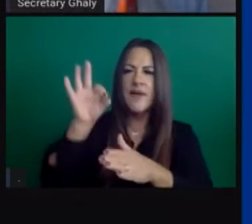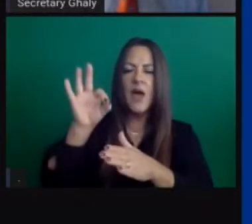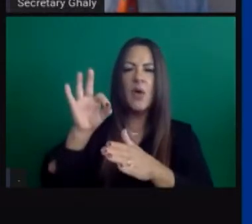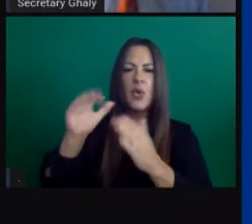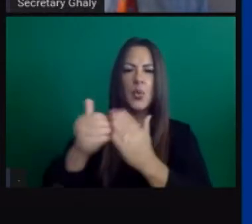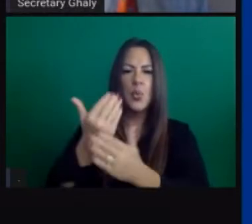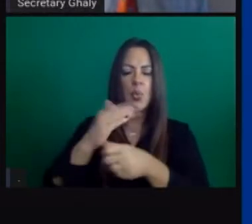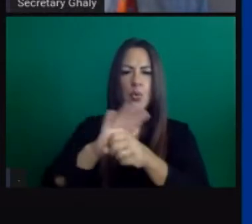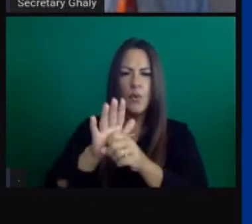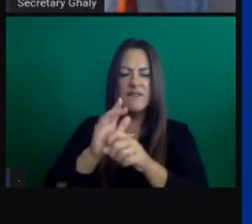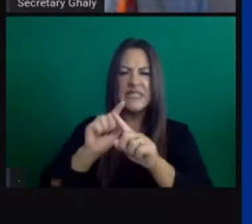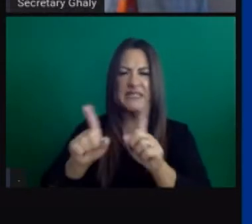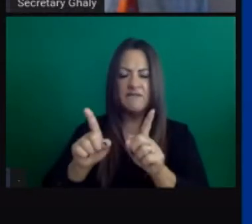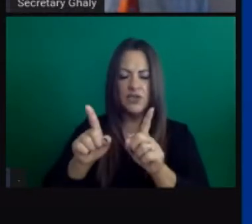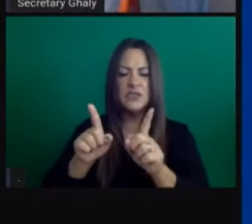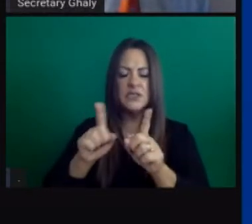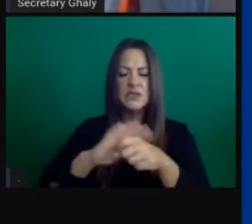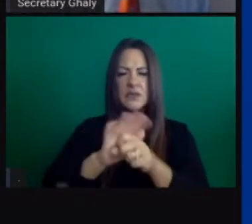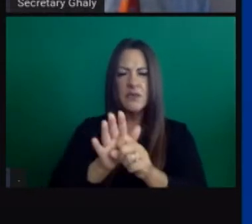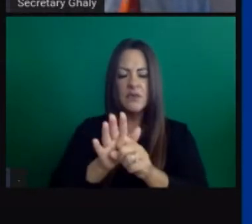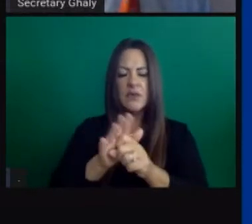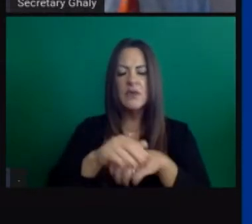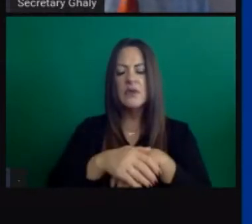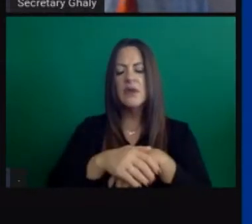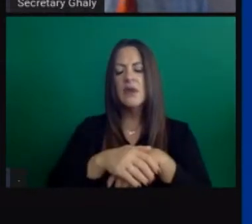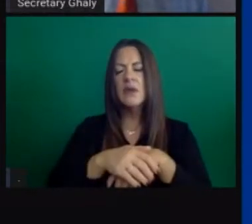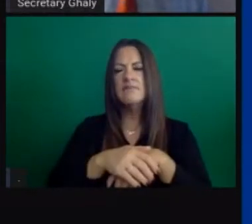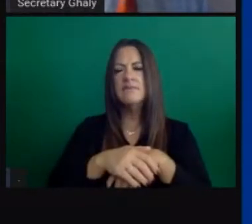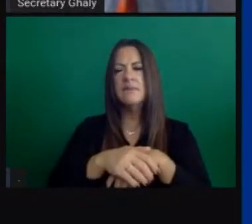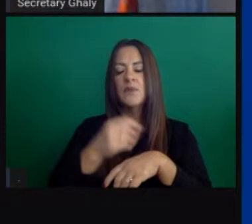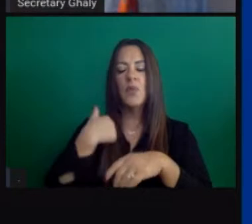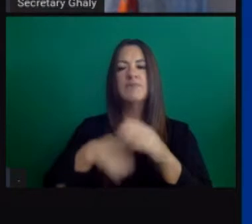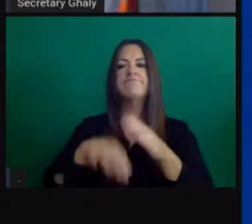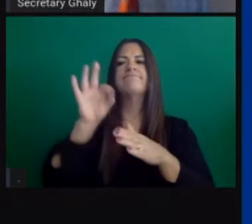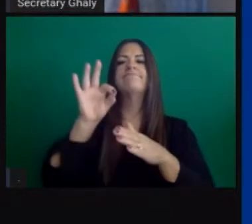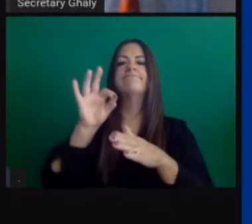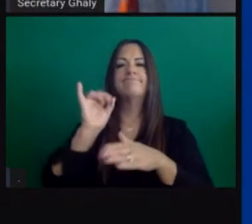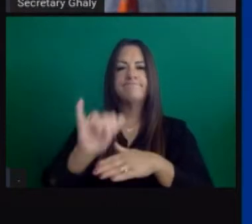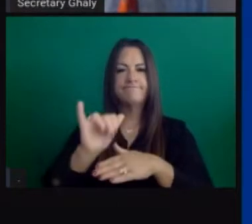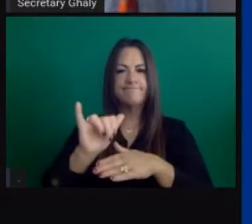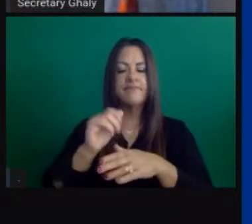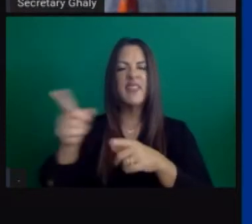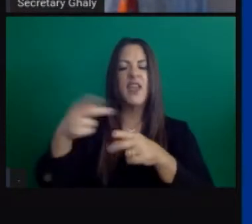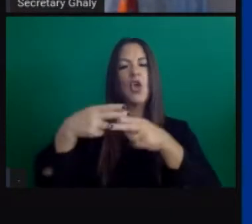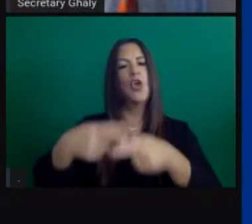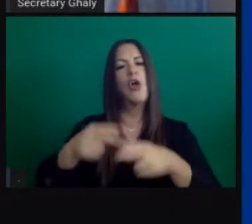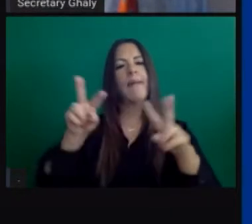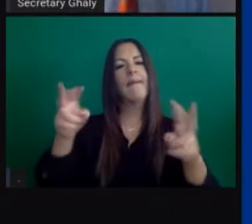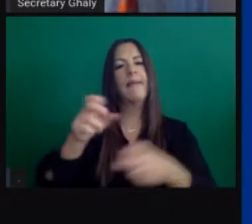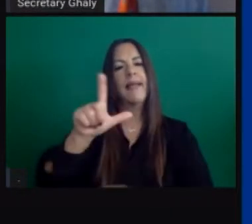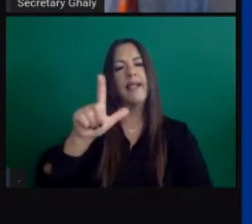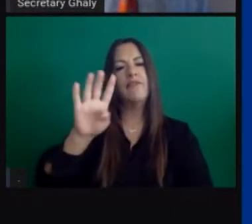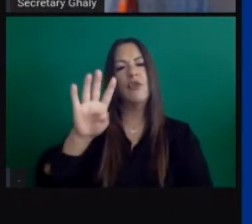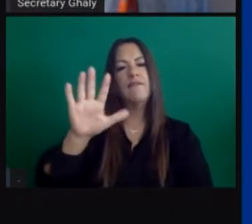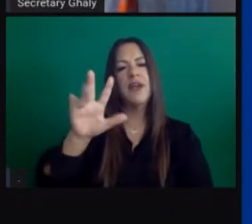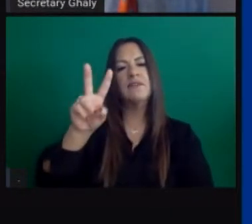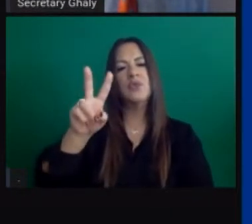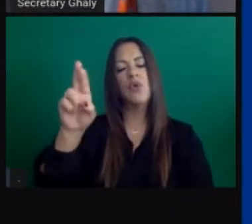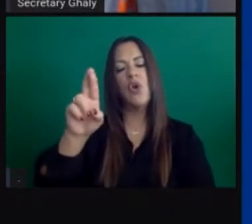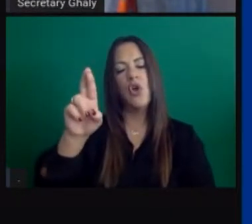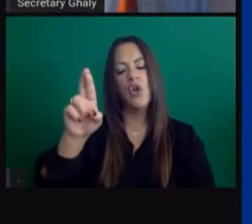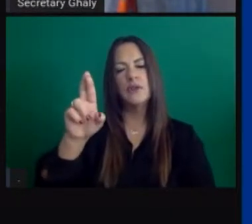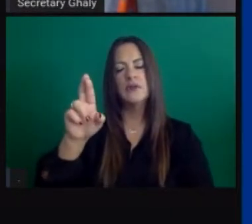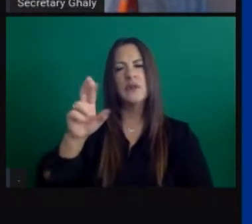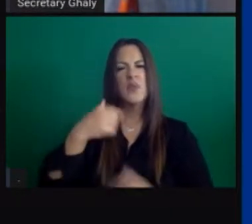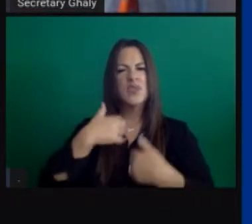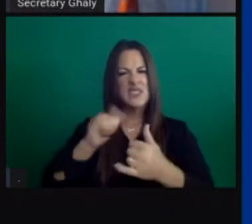see. And we've discovered this new L452R variant. We're still learning a